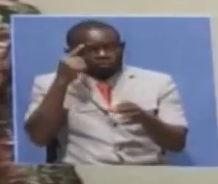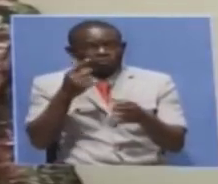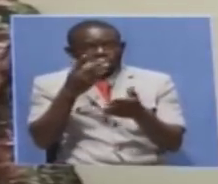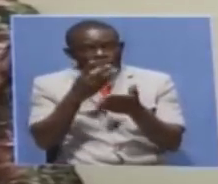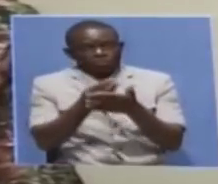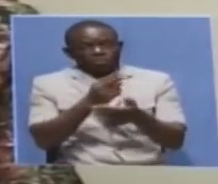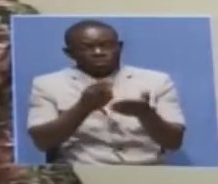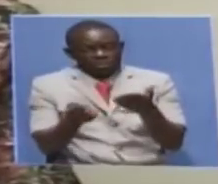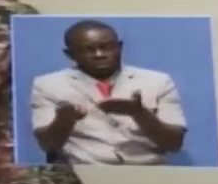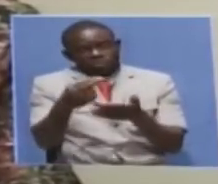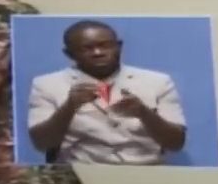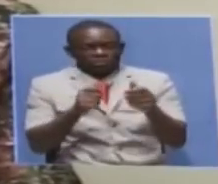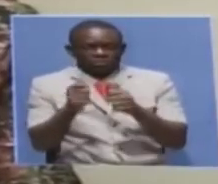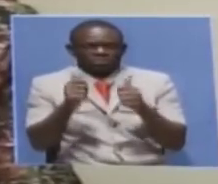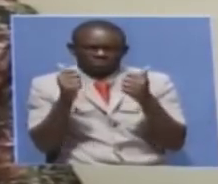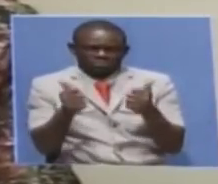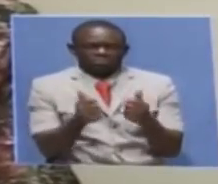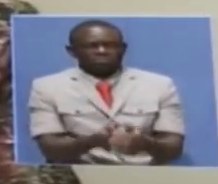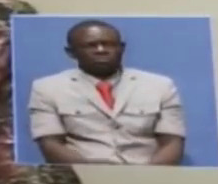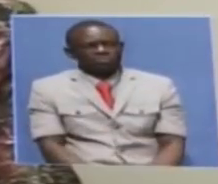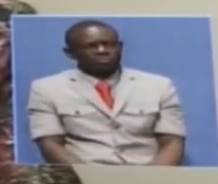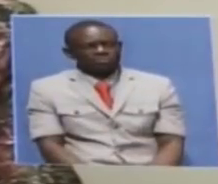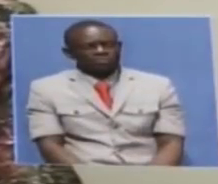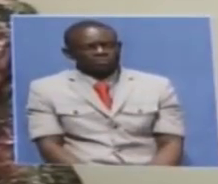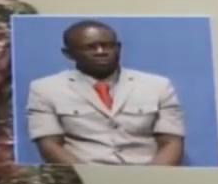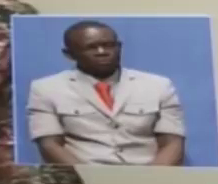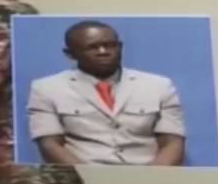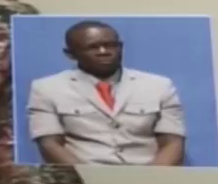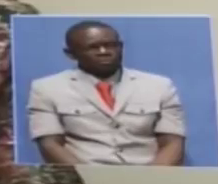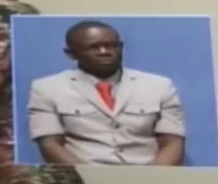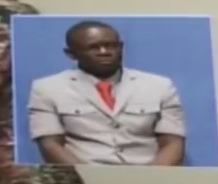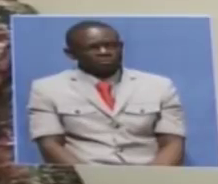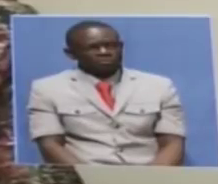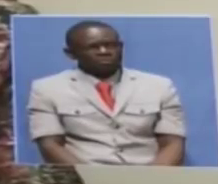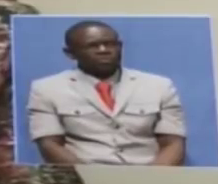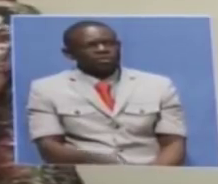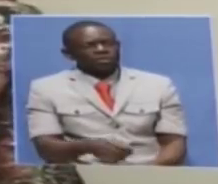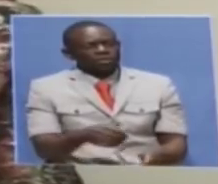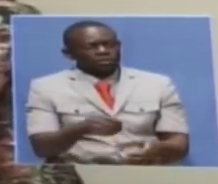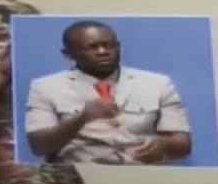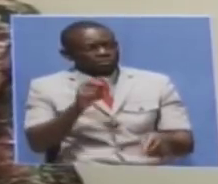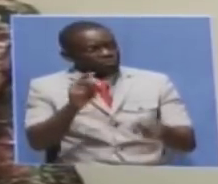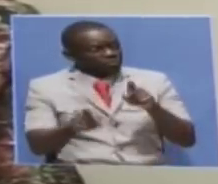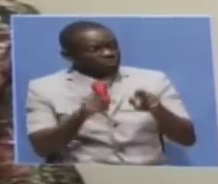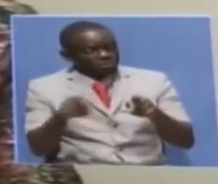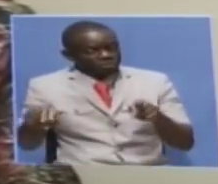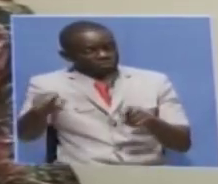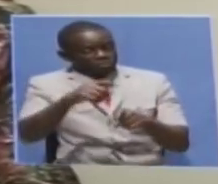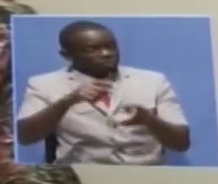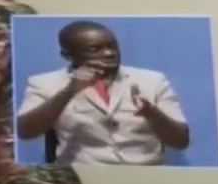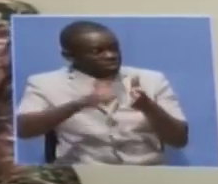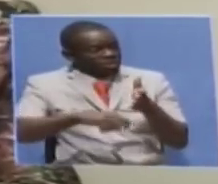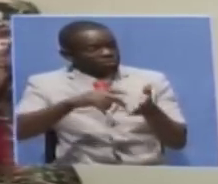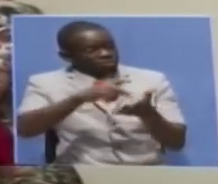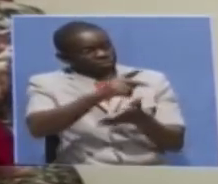I do like the fact that you're doing a lot more of the education of the taxpayer, because we need more and more Zambians to